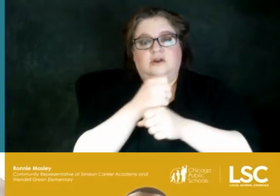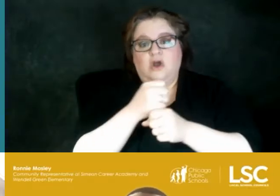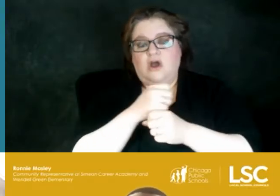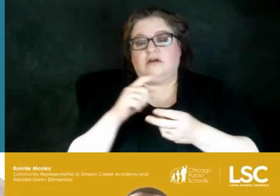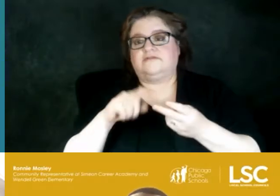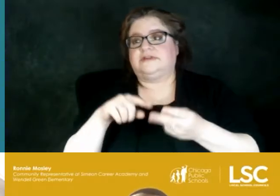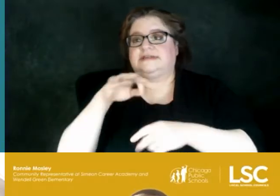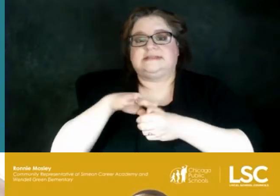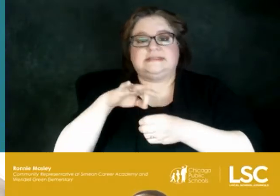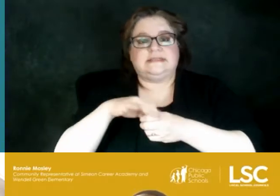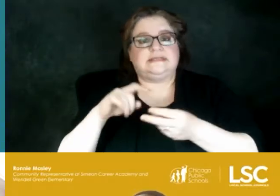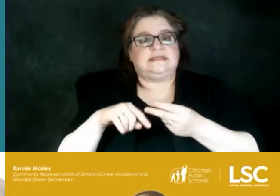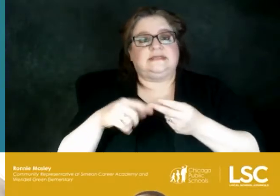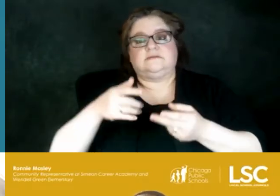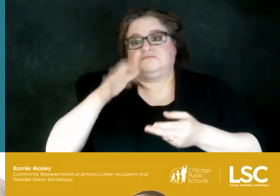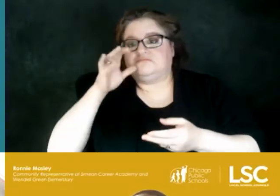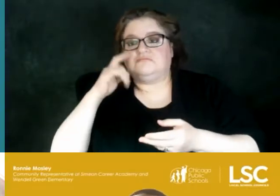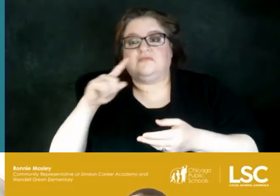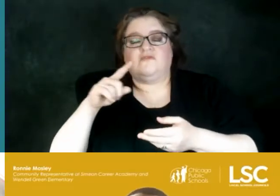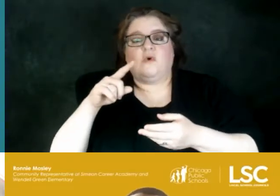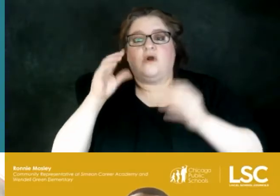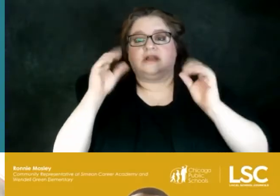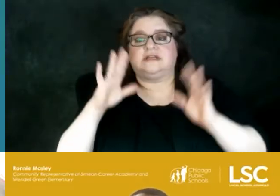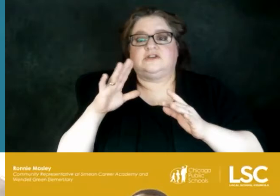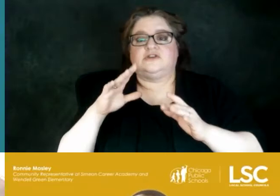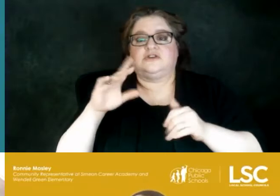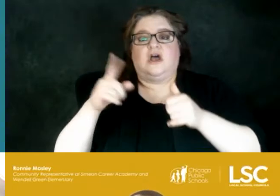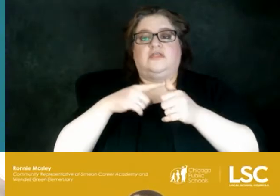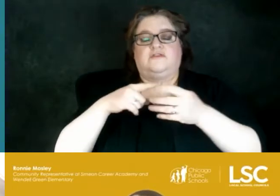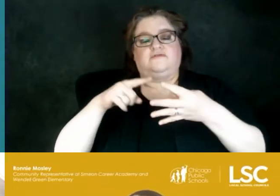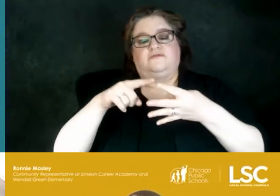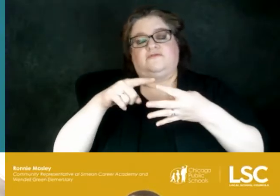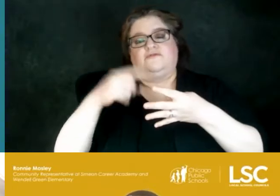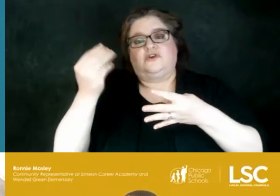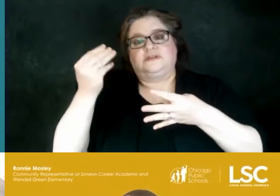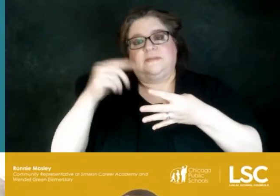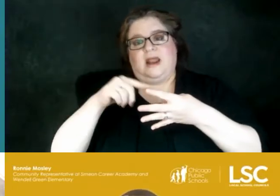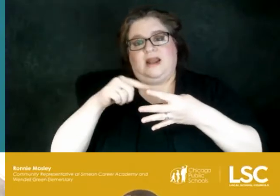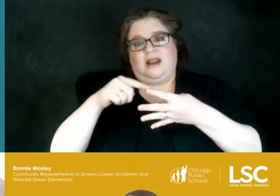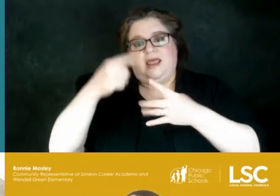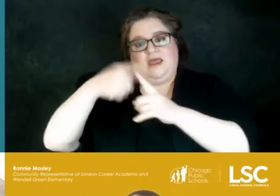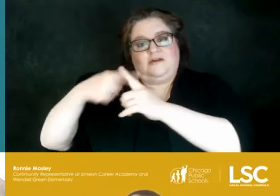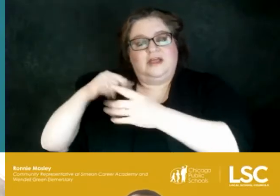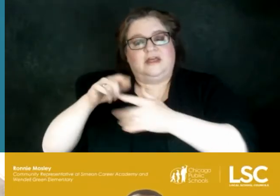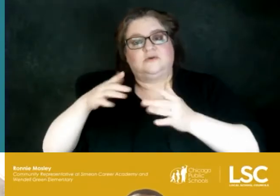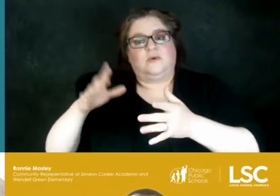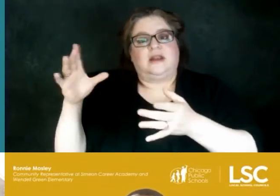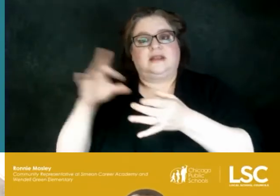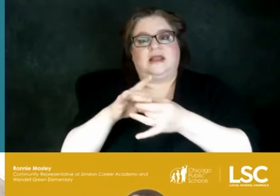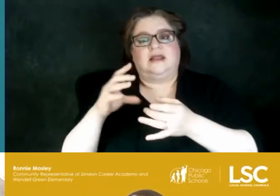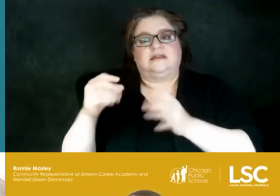tea, refreshments for teachers the first Monday of every month. So just a way to connect and also